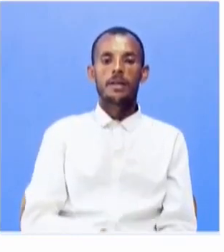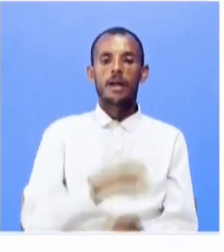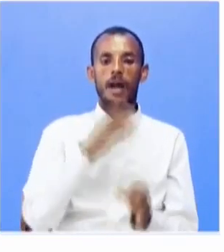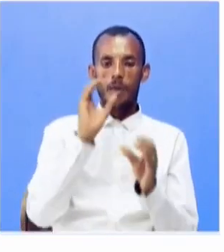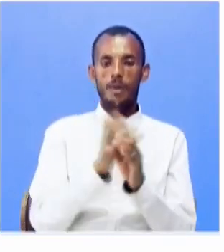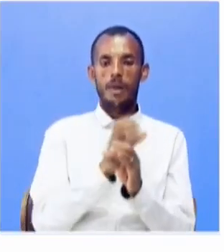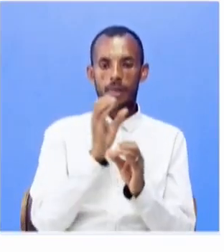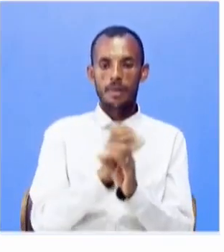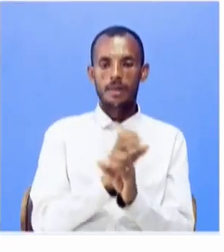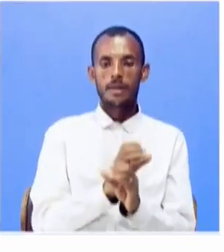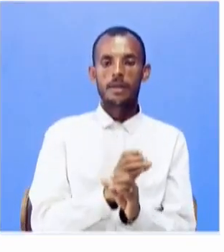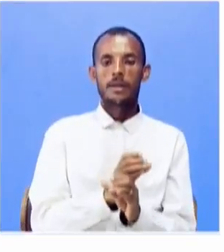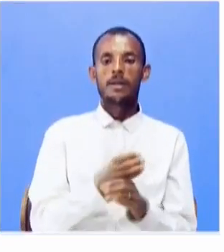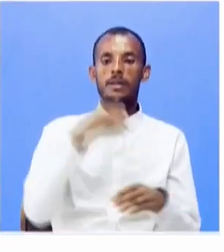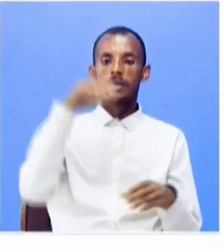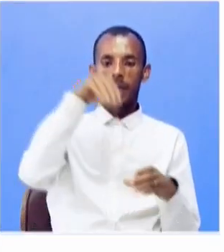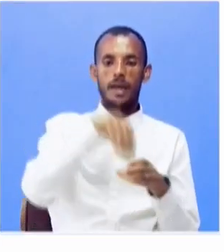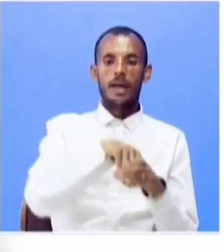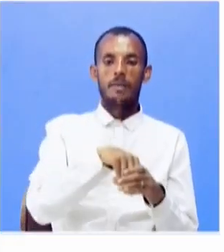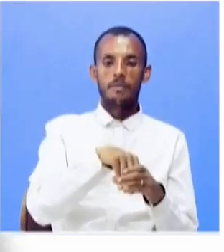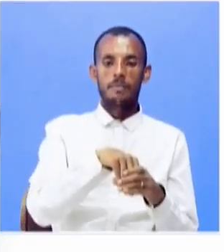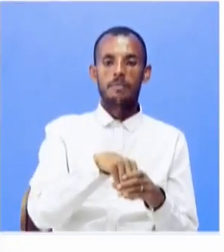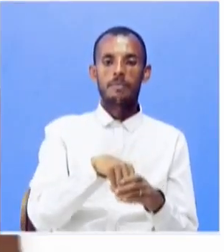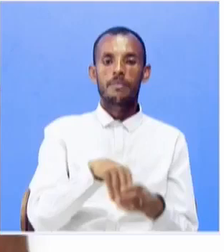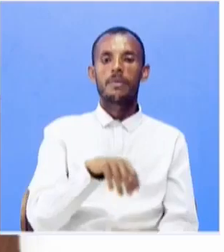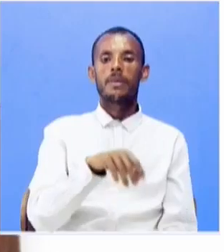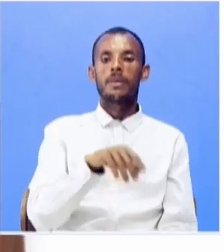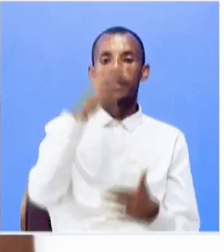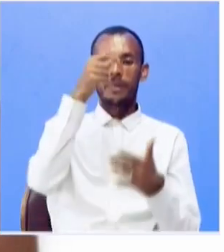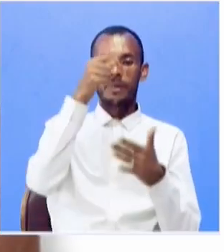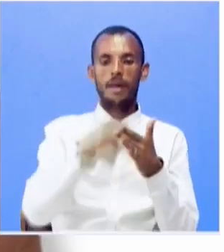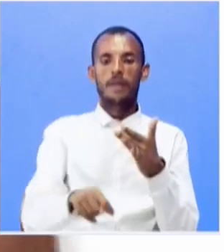Calculate the income tax